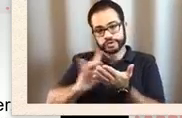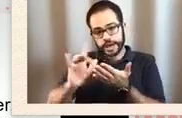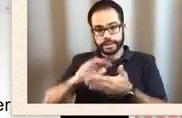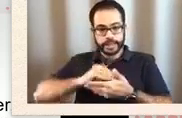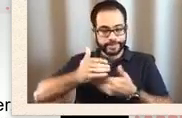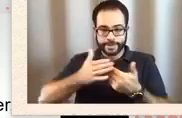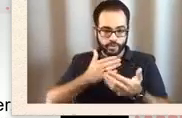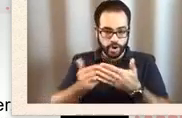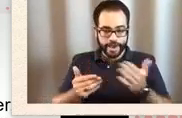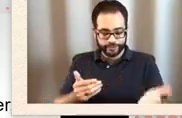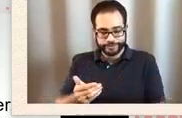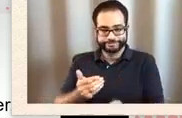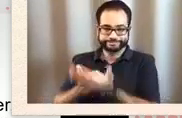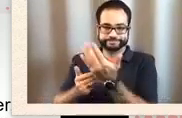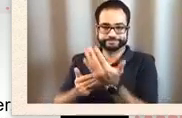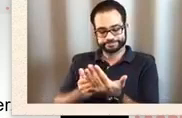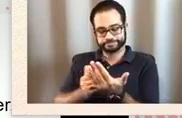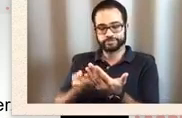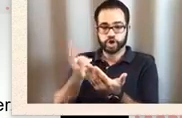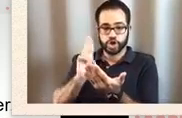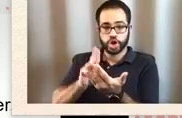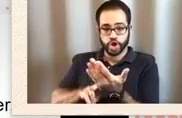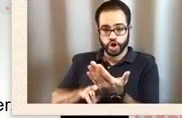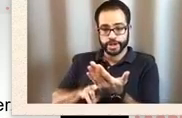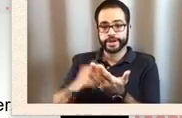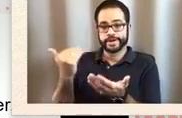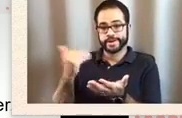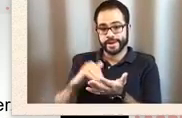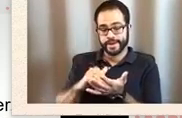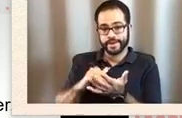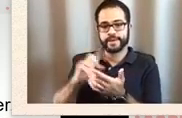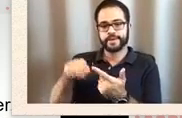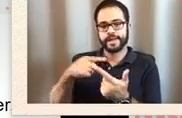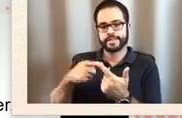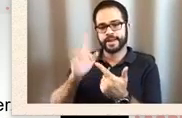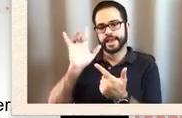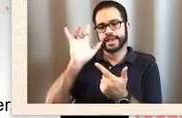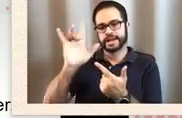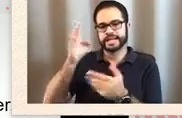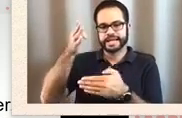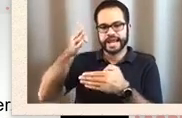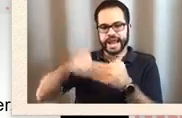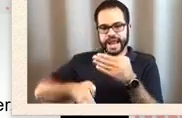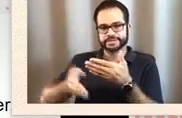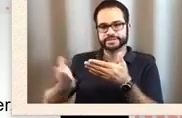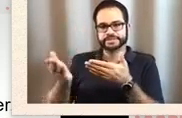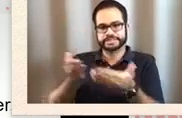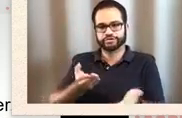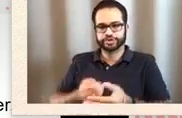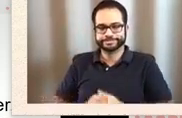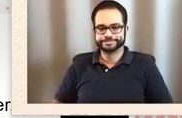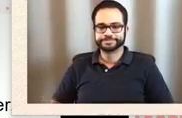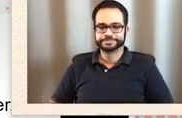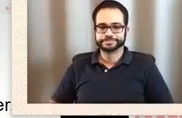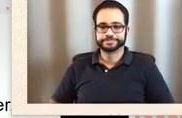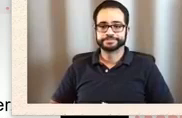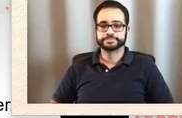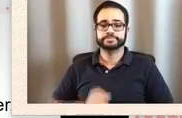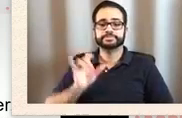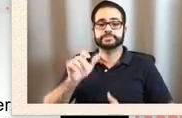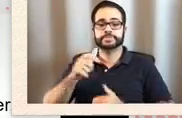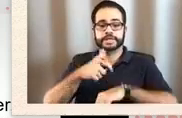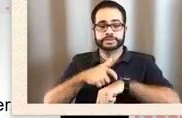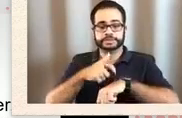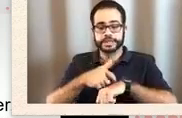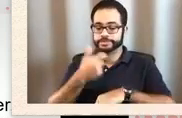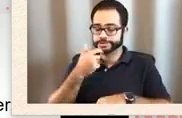they're using. They will log back in and they'll click that End Delivery button. At that point, they'll say their